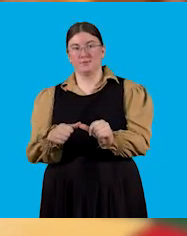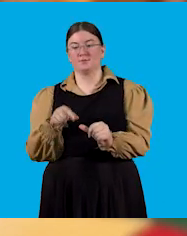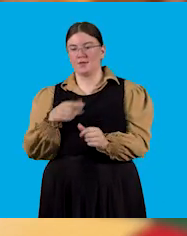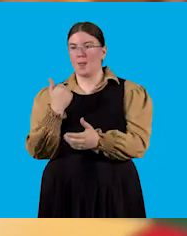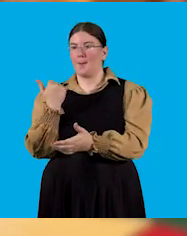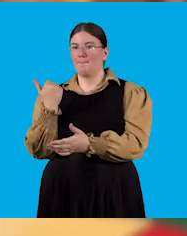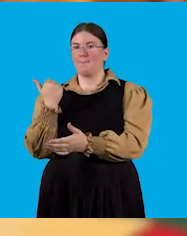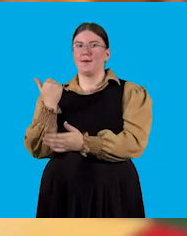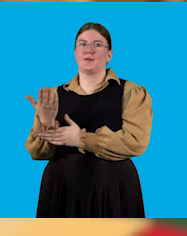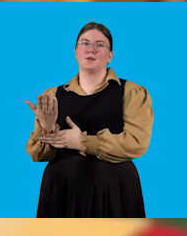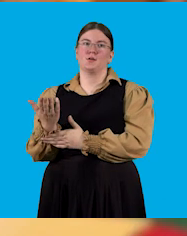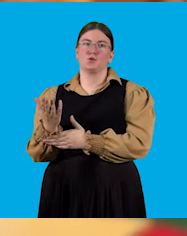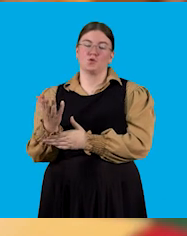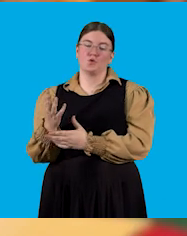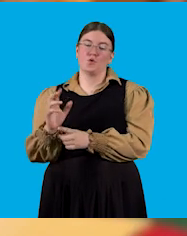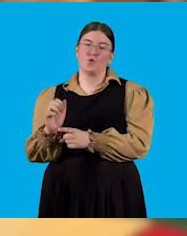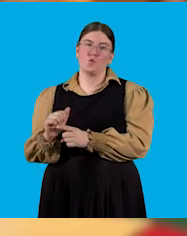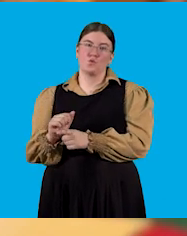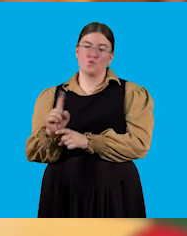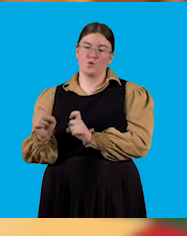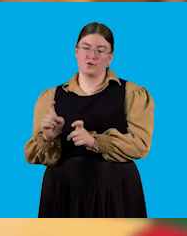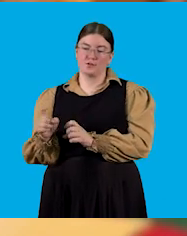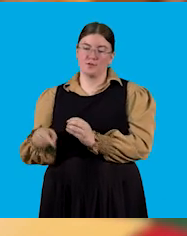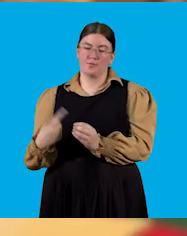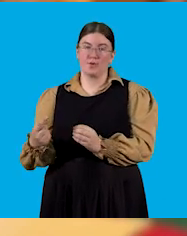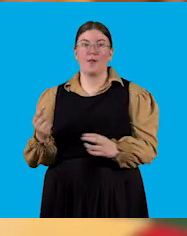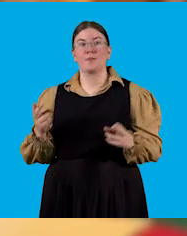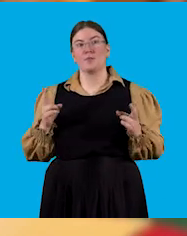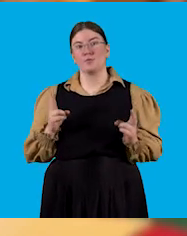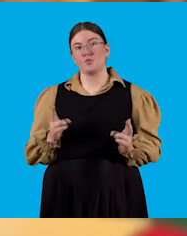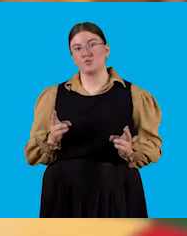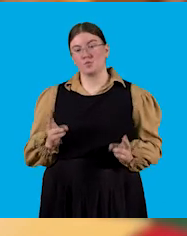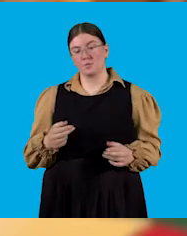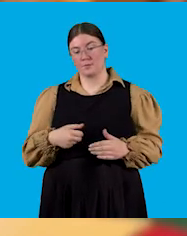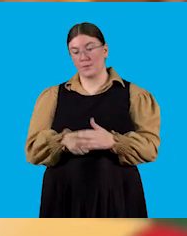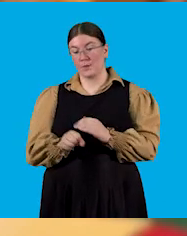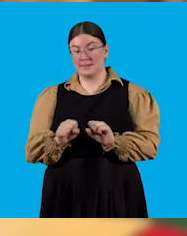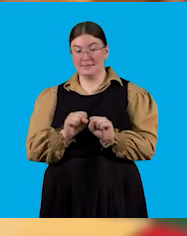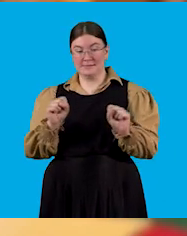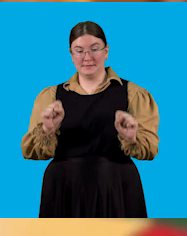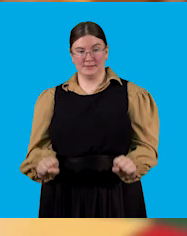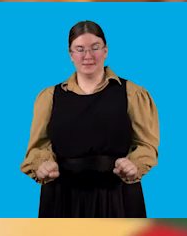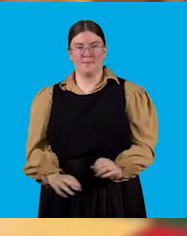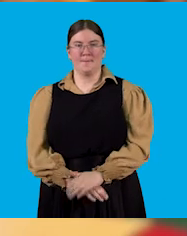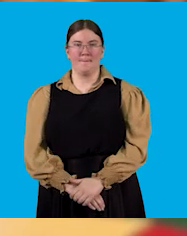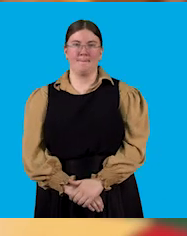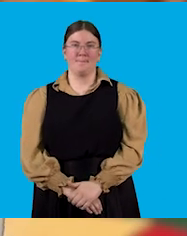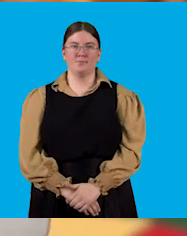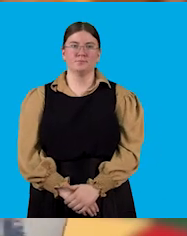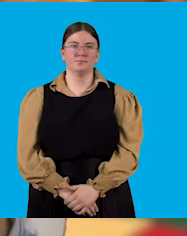are application-based questions related to the human reproductive system.